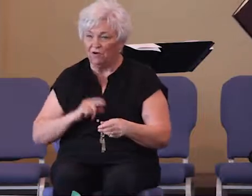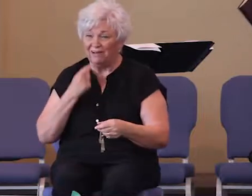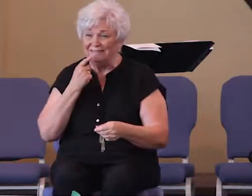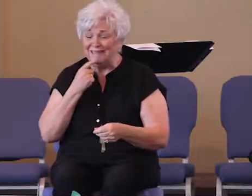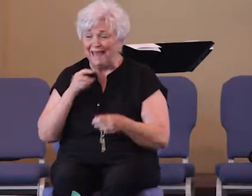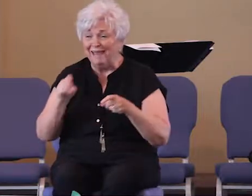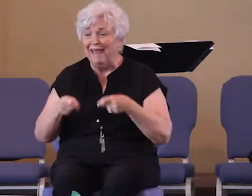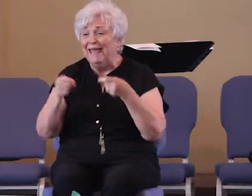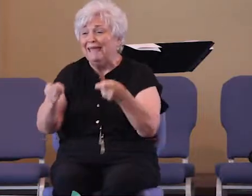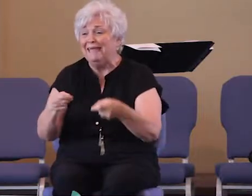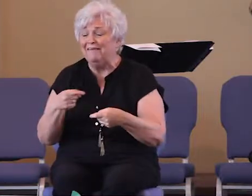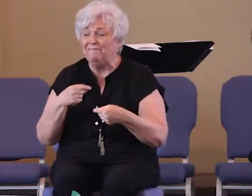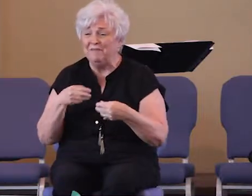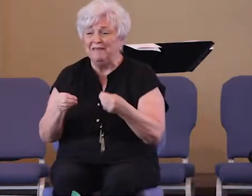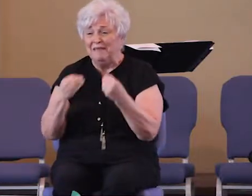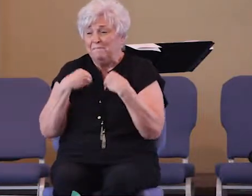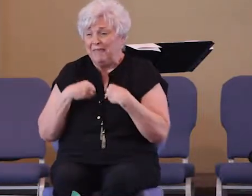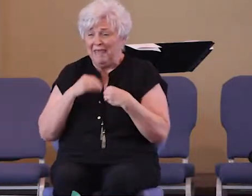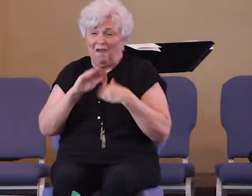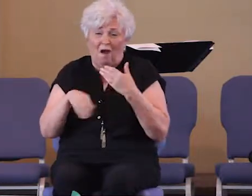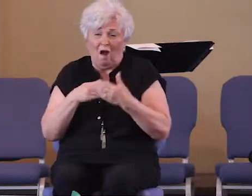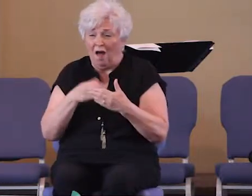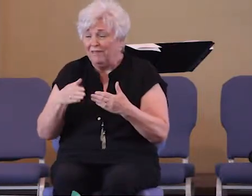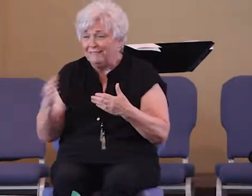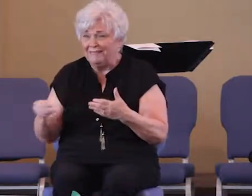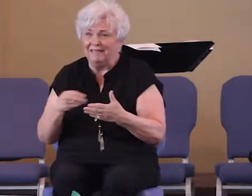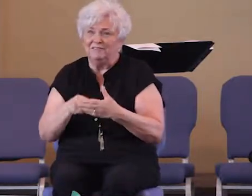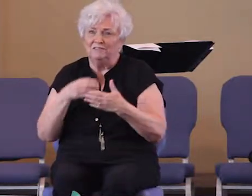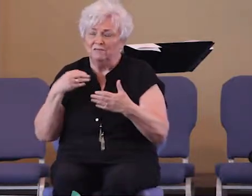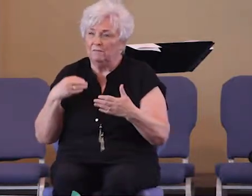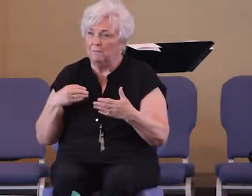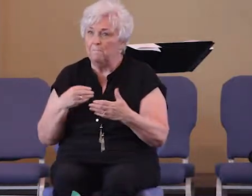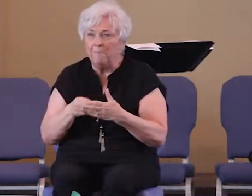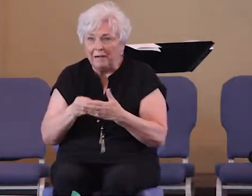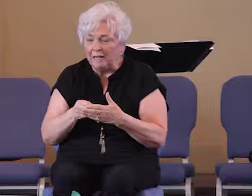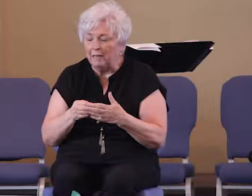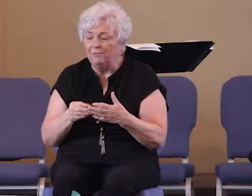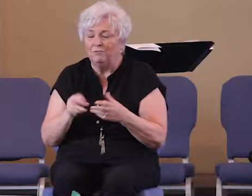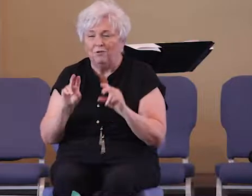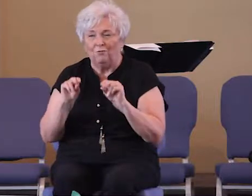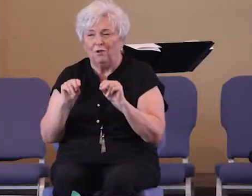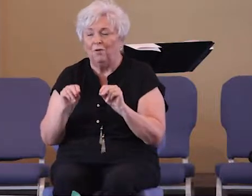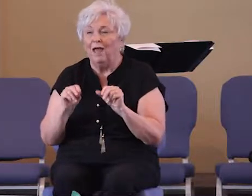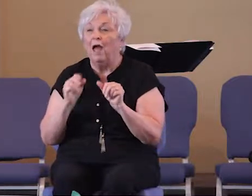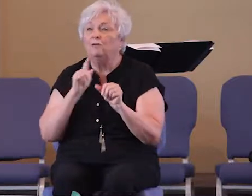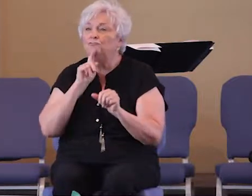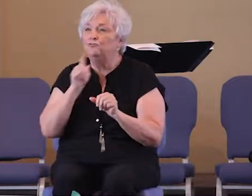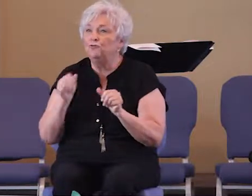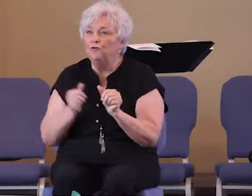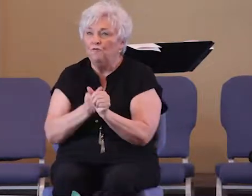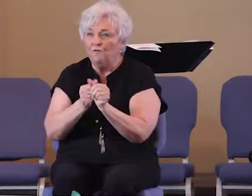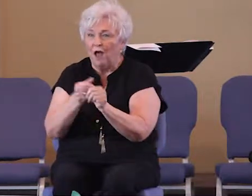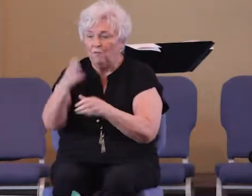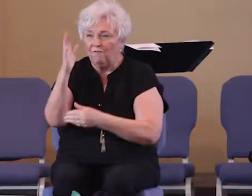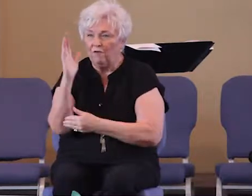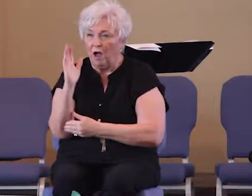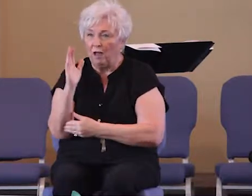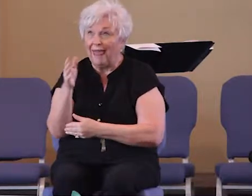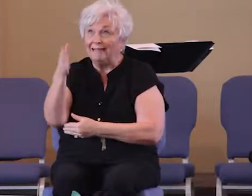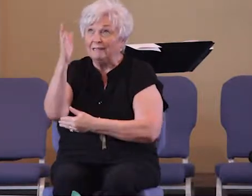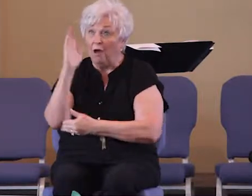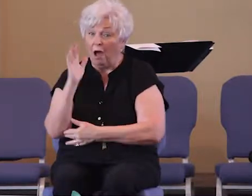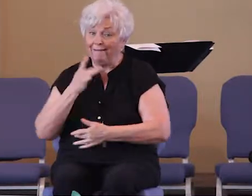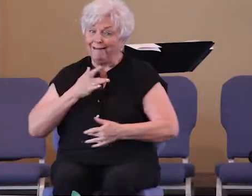wealth, give me all these things. For a true follower of God has got God on his heart and God on his